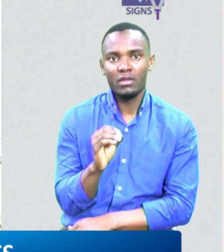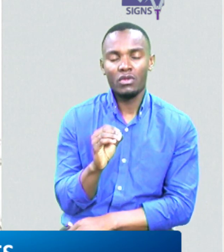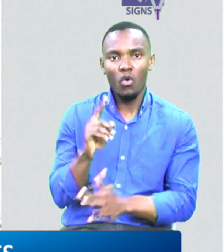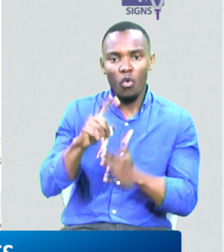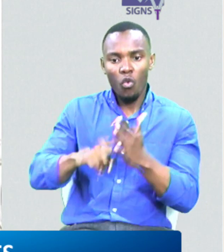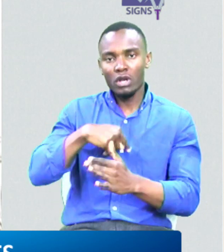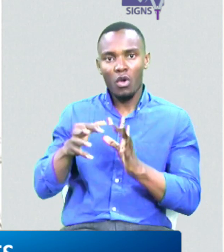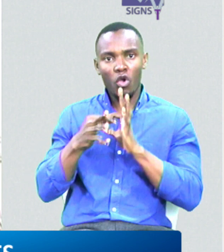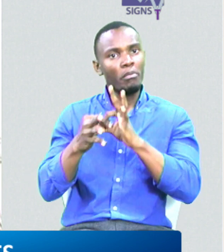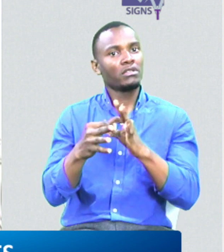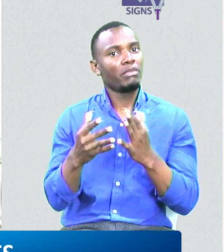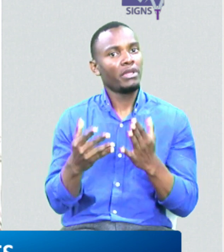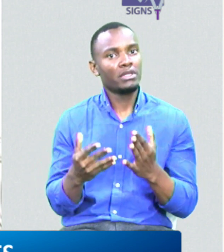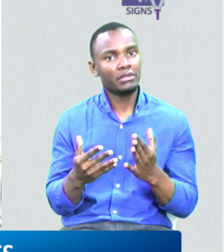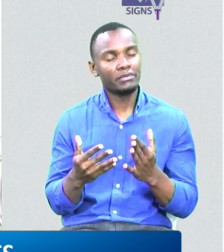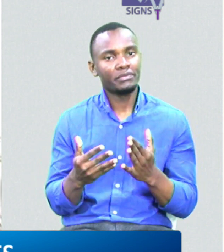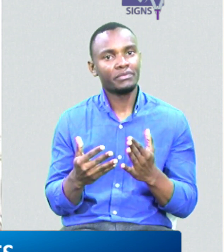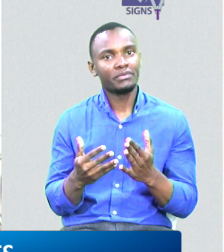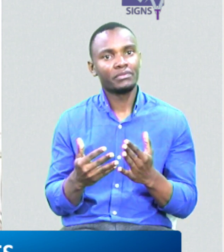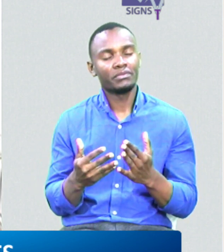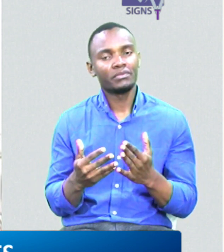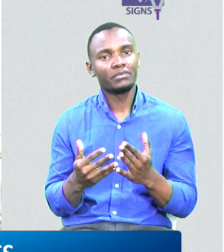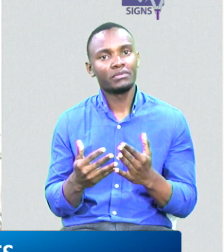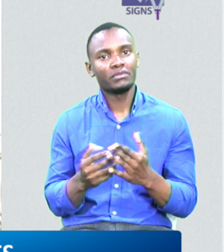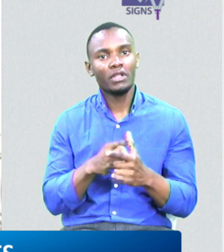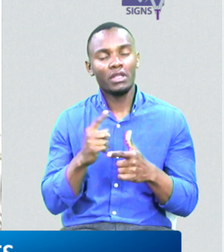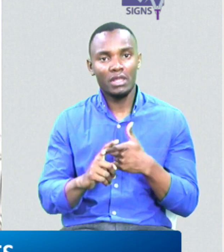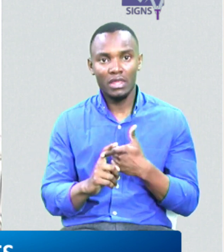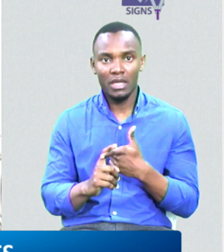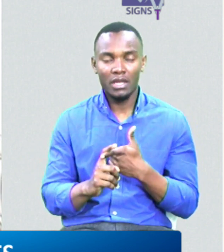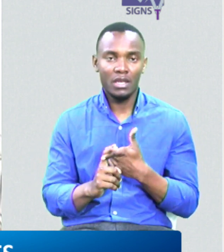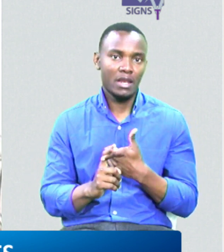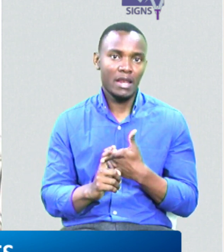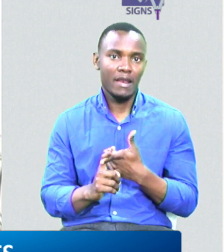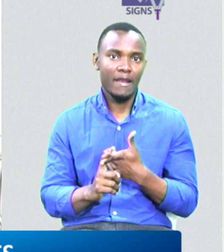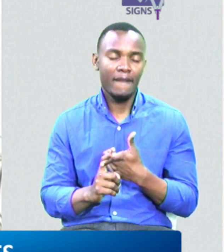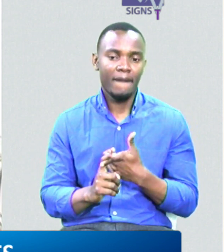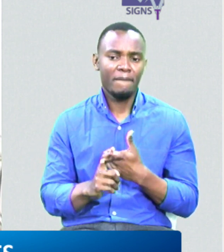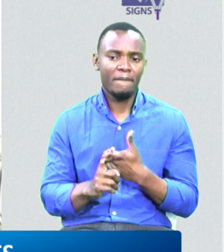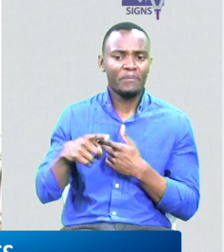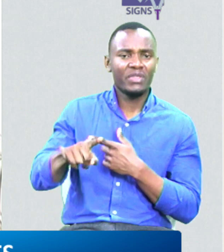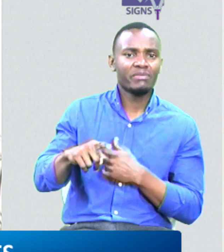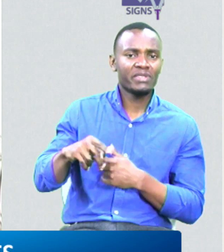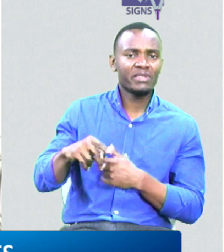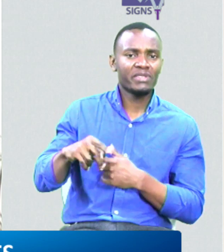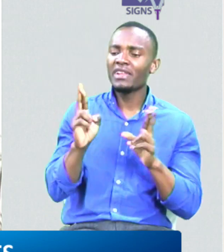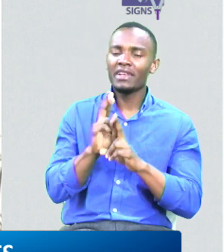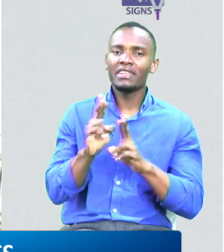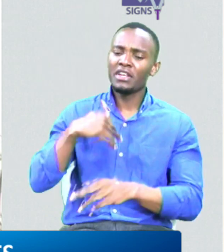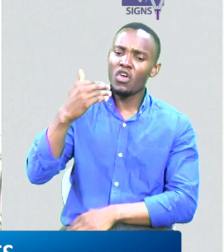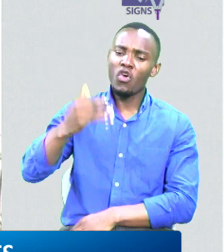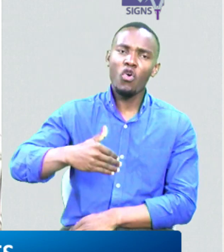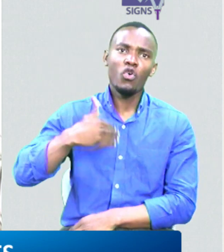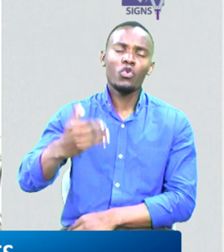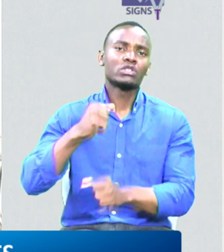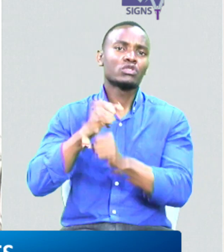while fawning on ineptitude and discouraging non-performance. Many people maybe mistakenly think that it